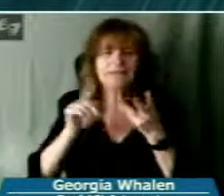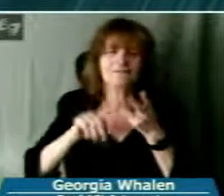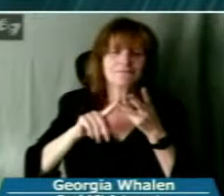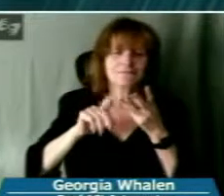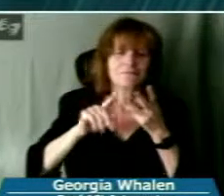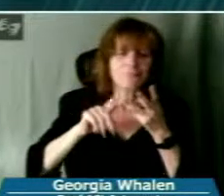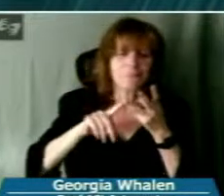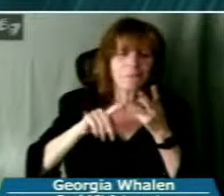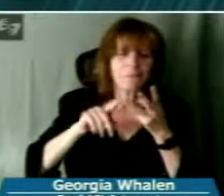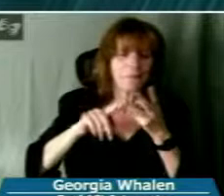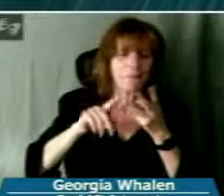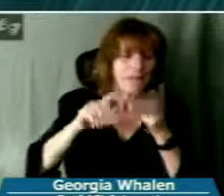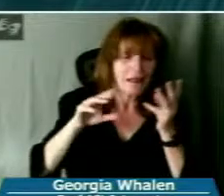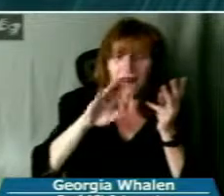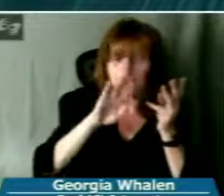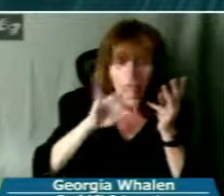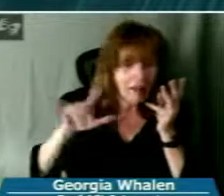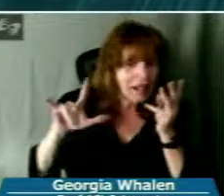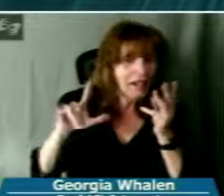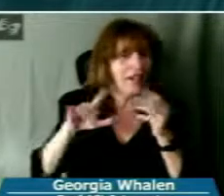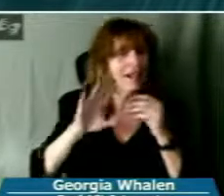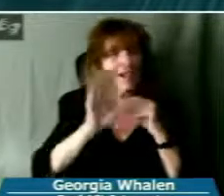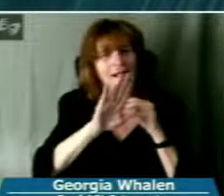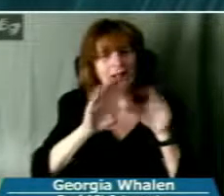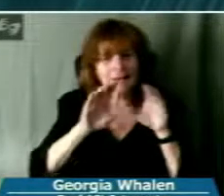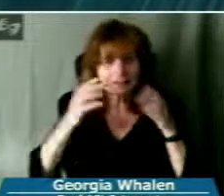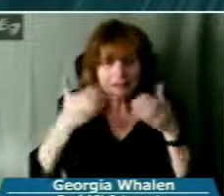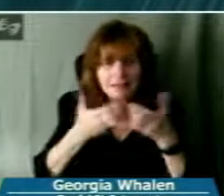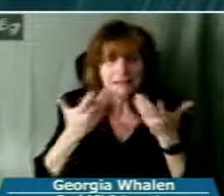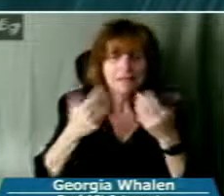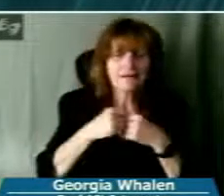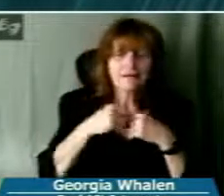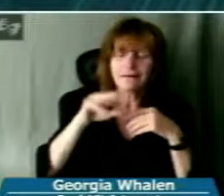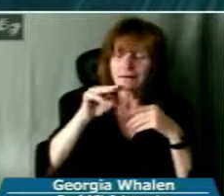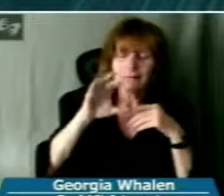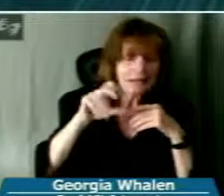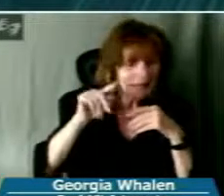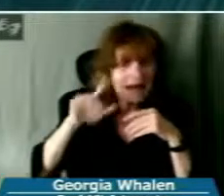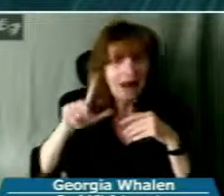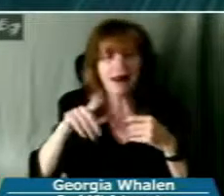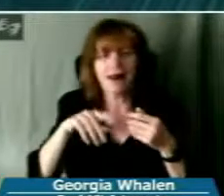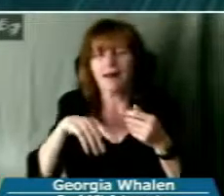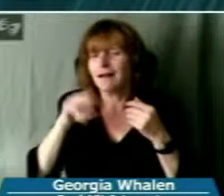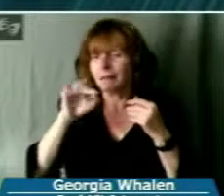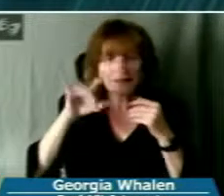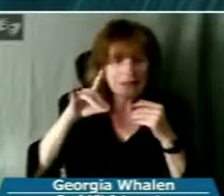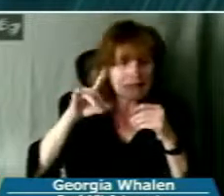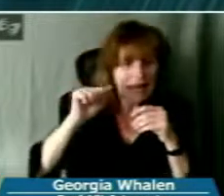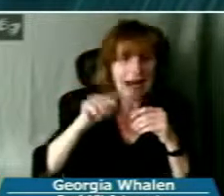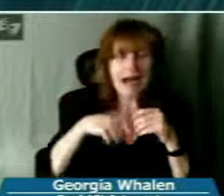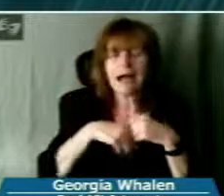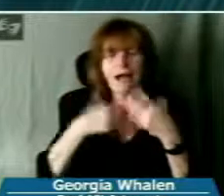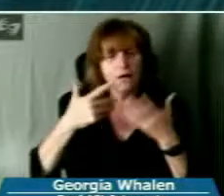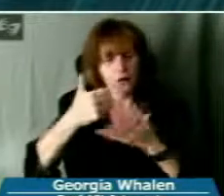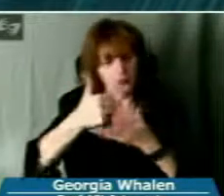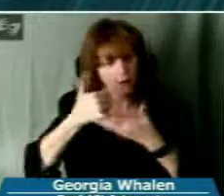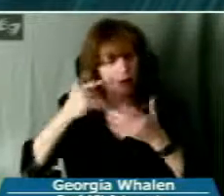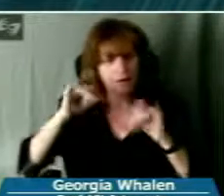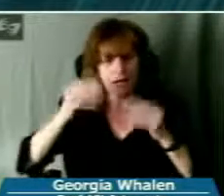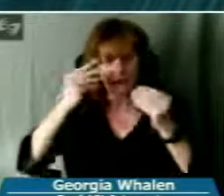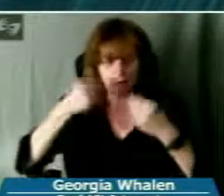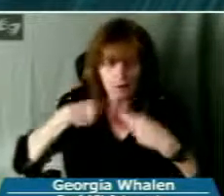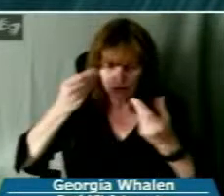us produce this broadcast, and McLean Media to make sure that it runs as smoothly as possible. And of course, as